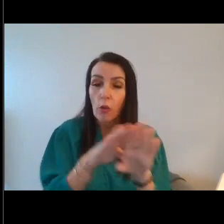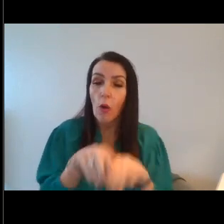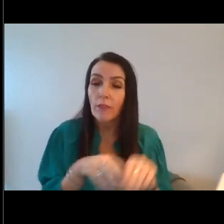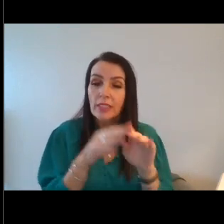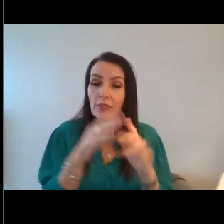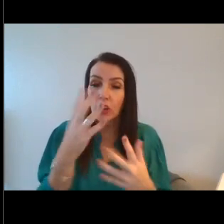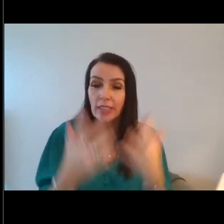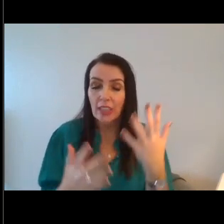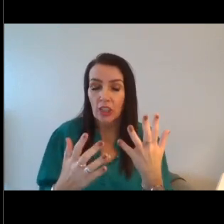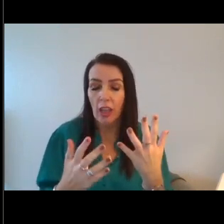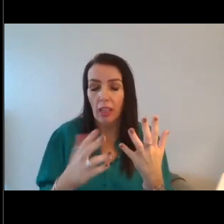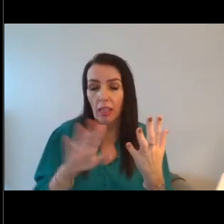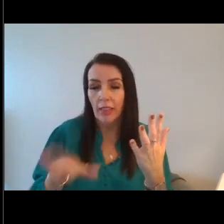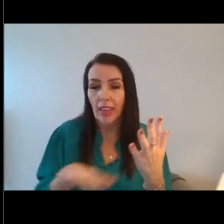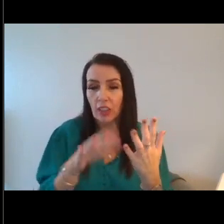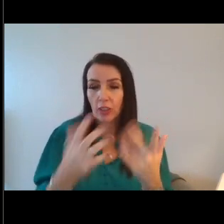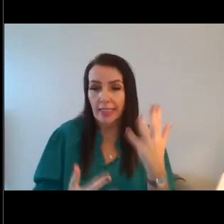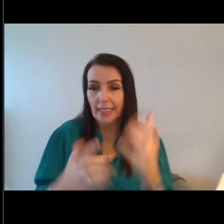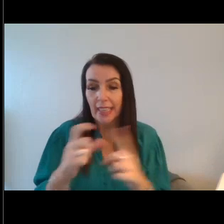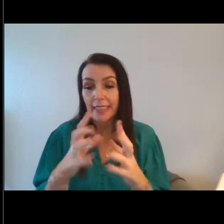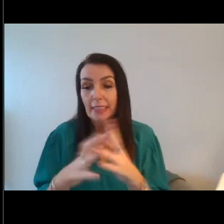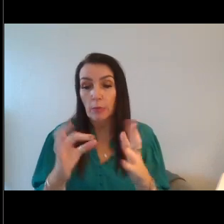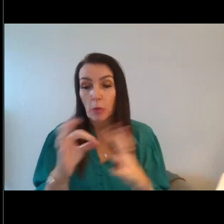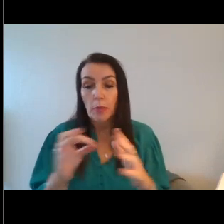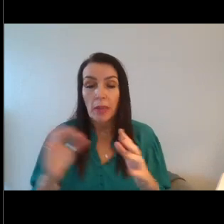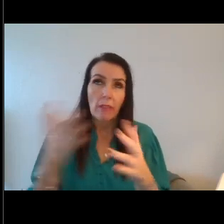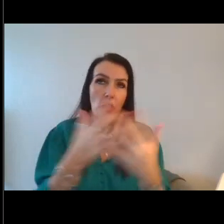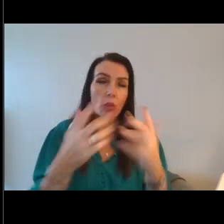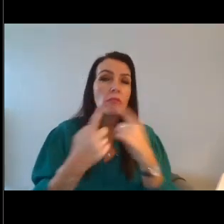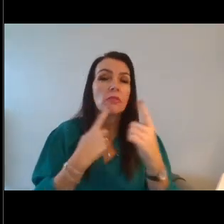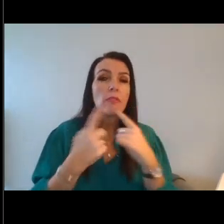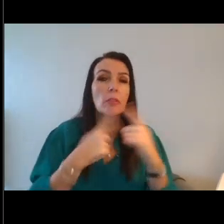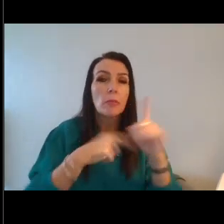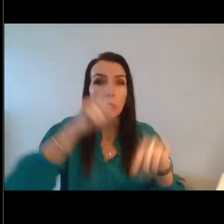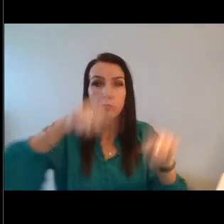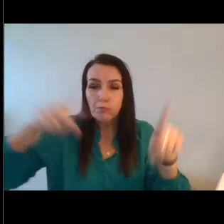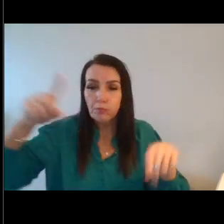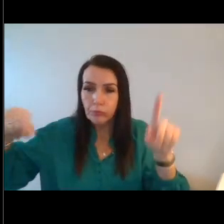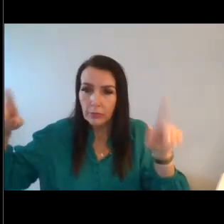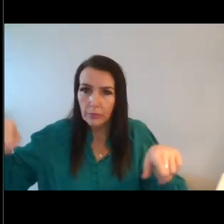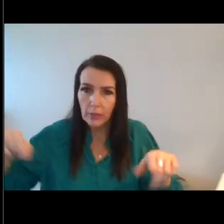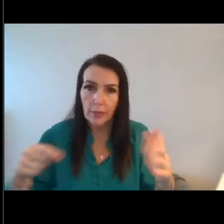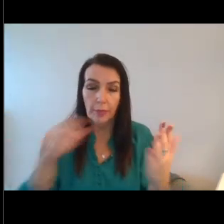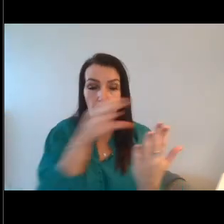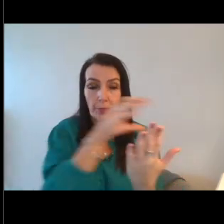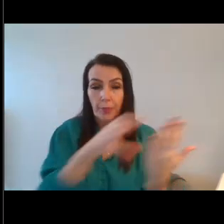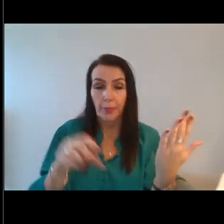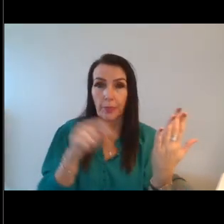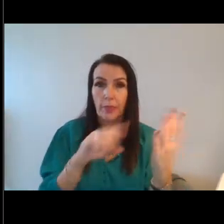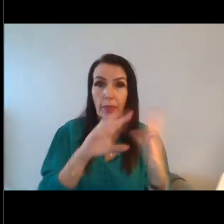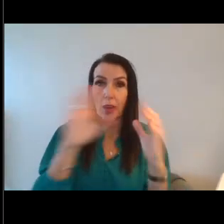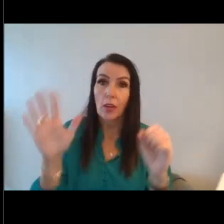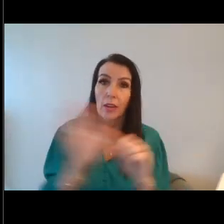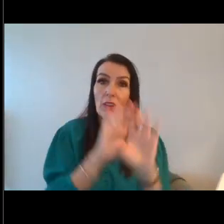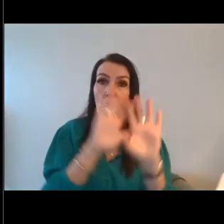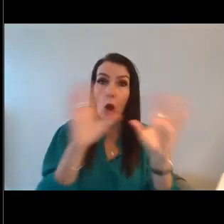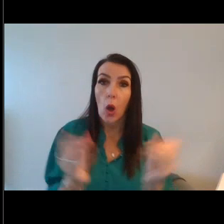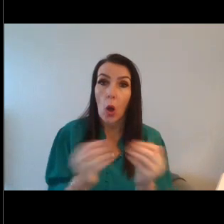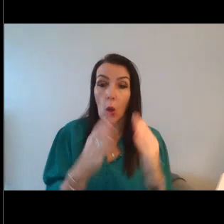and DWP, so quite a collection of information. One of the hallmarks of the database is that it covers all properties, not just